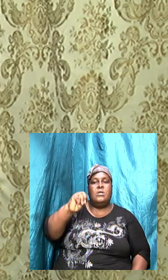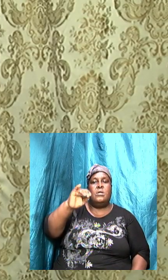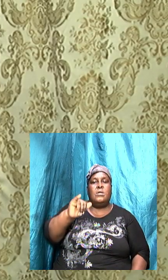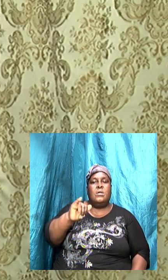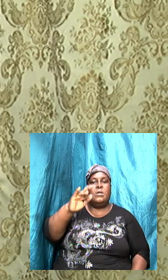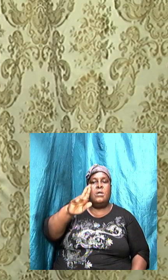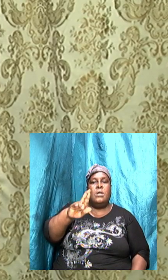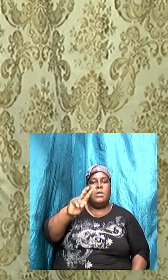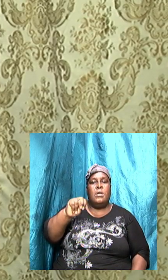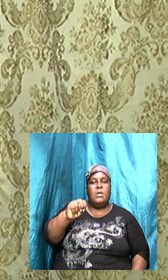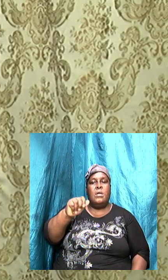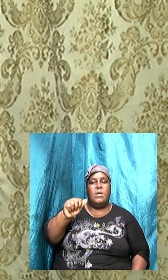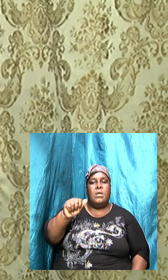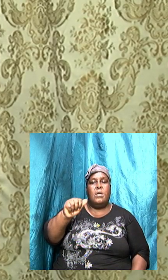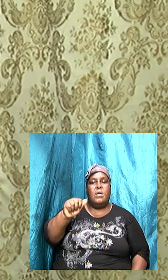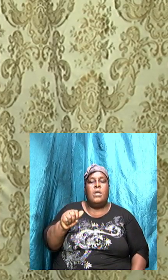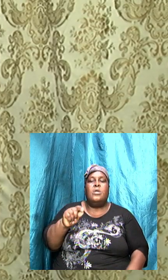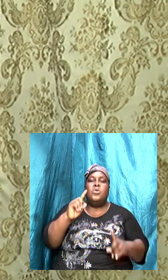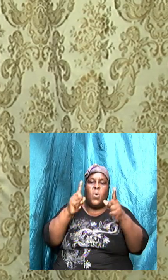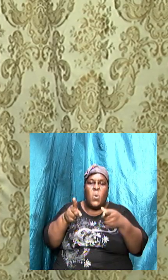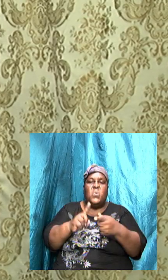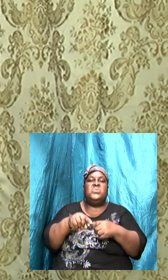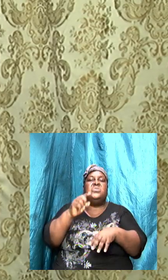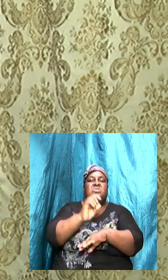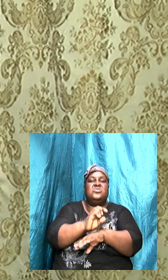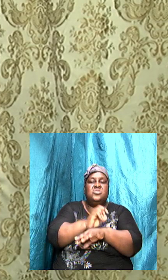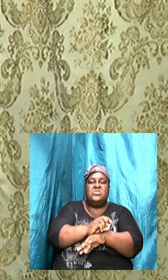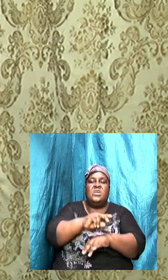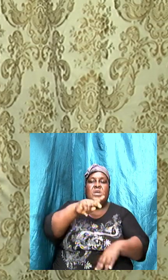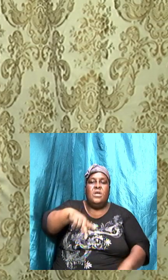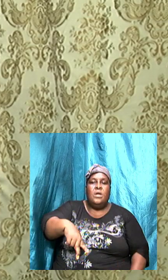And we started going through.